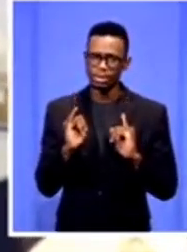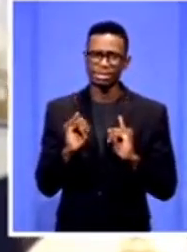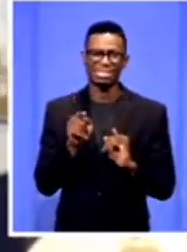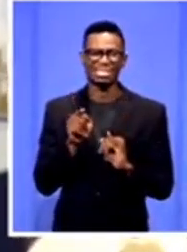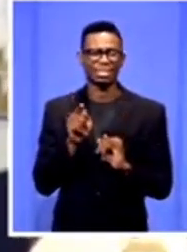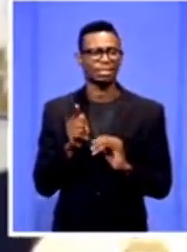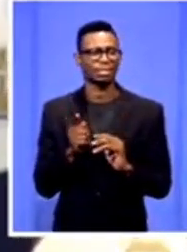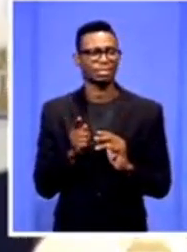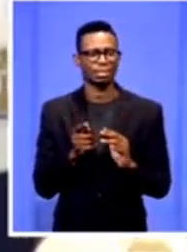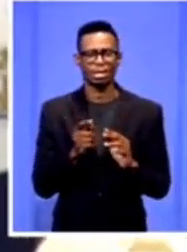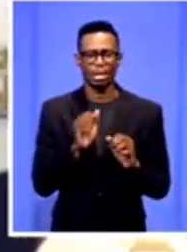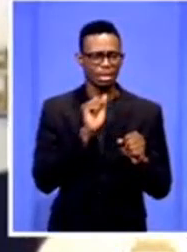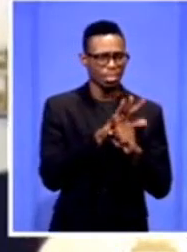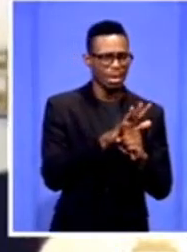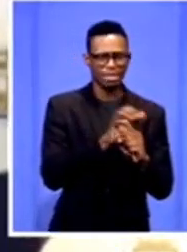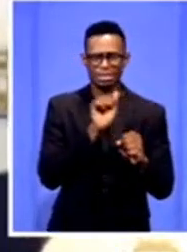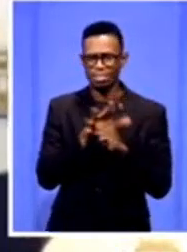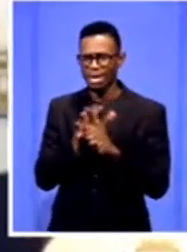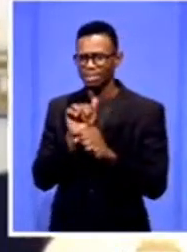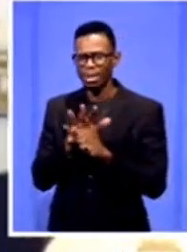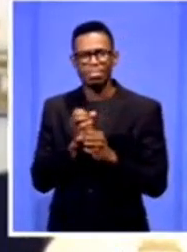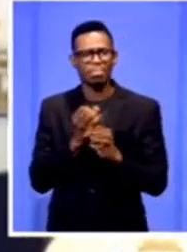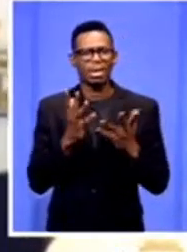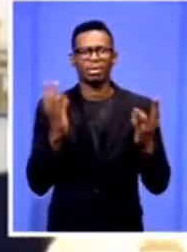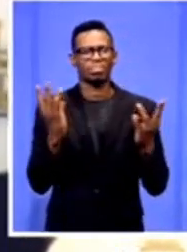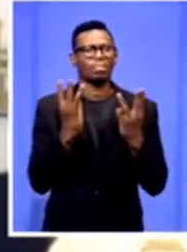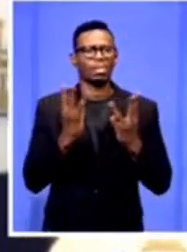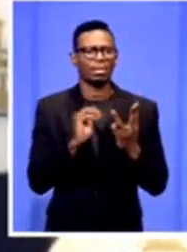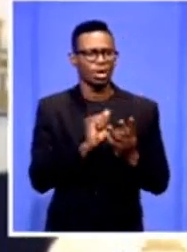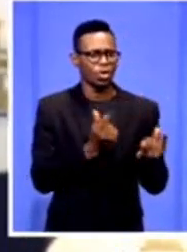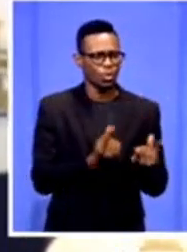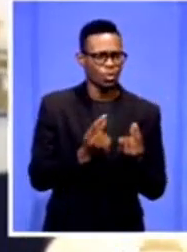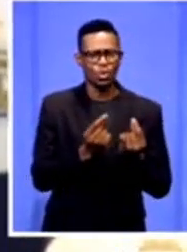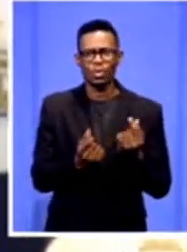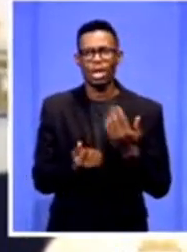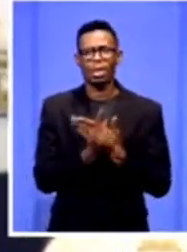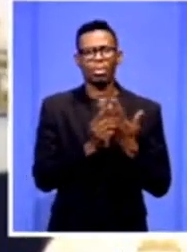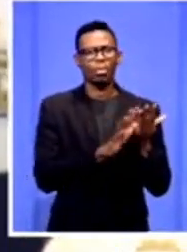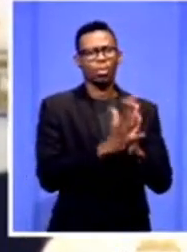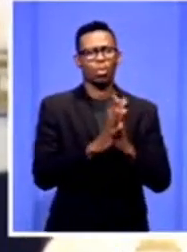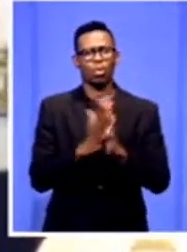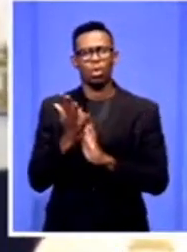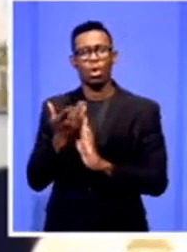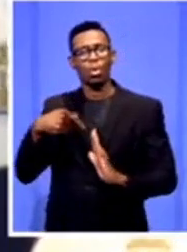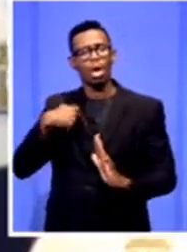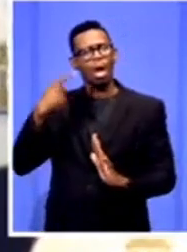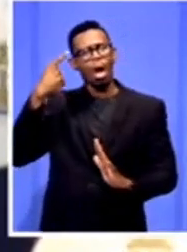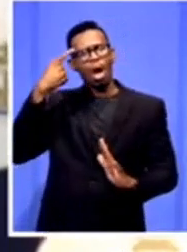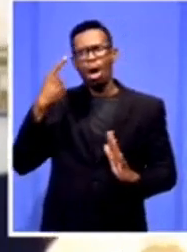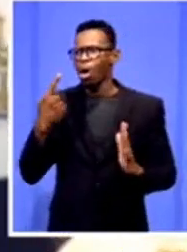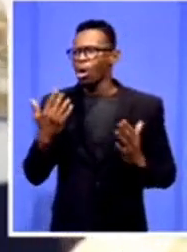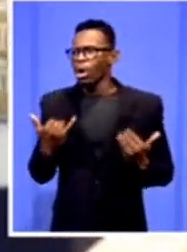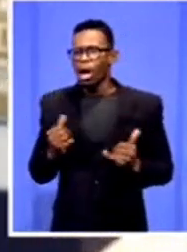our daily lives. When you thought things were starting to change for the